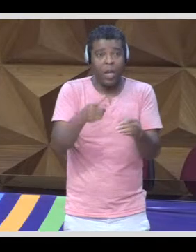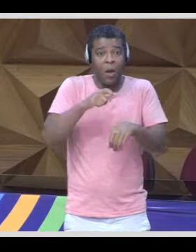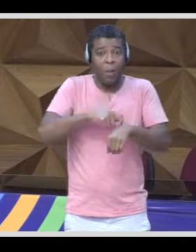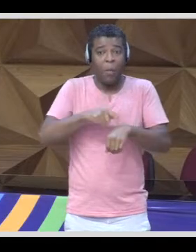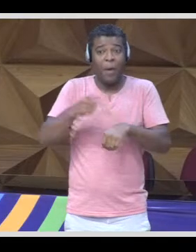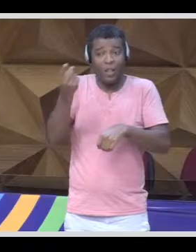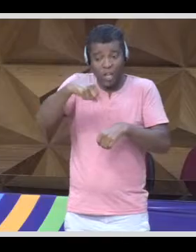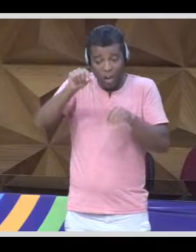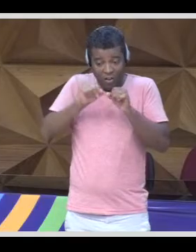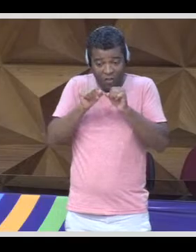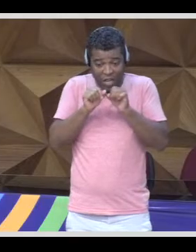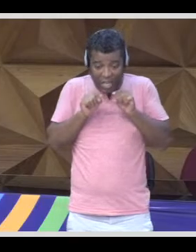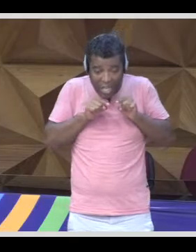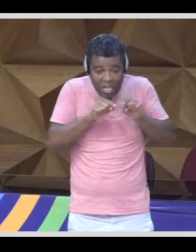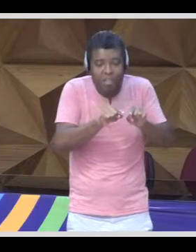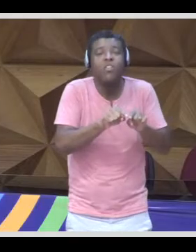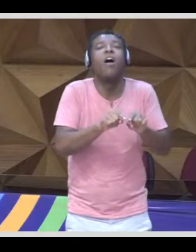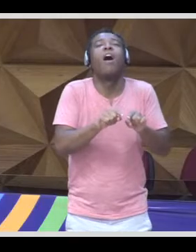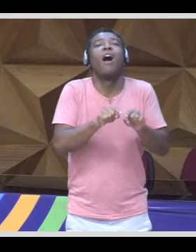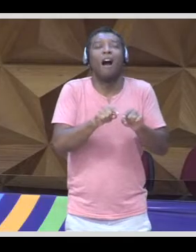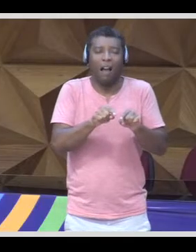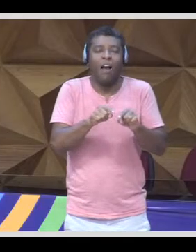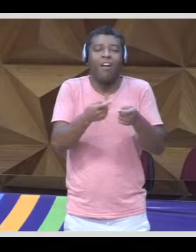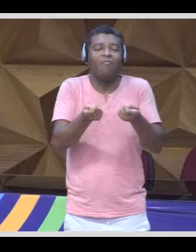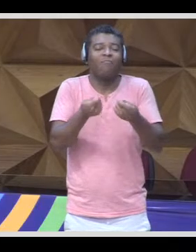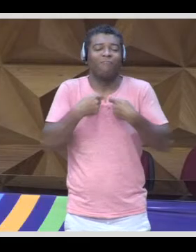community structure. And